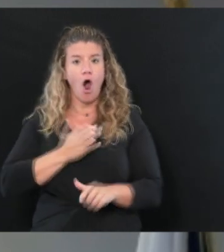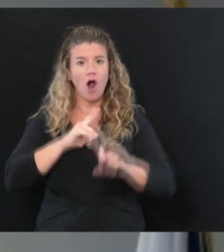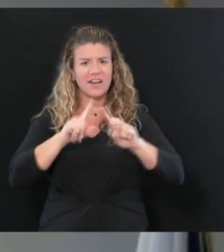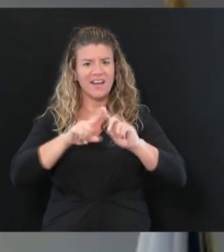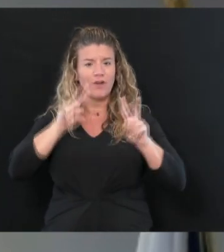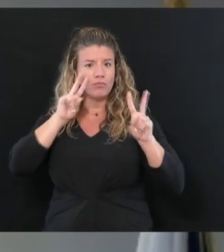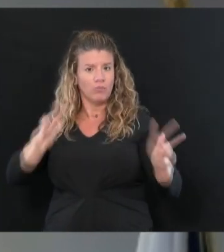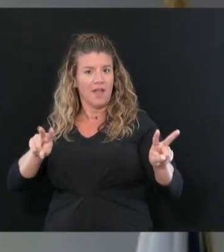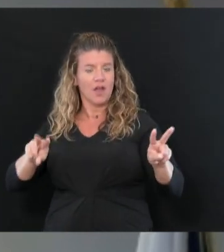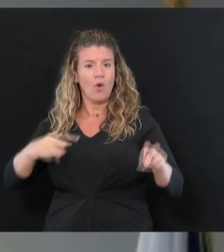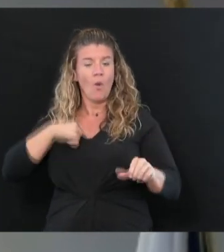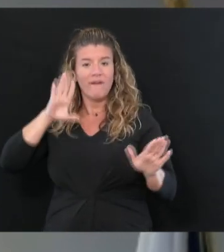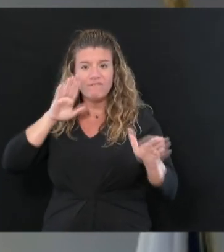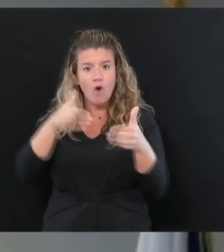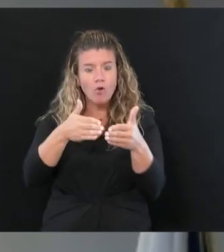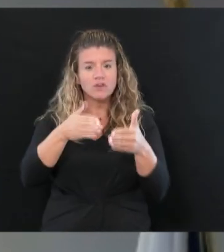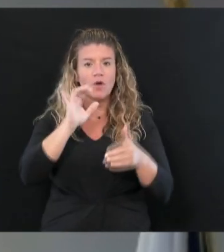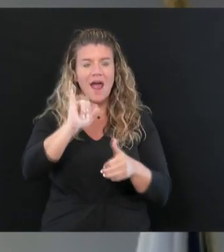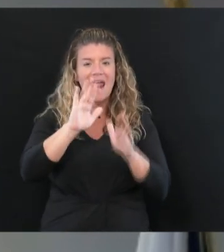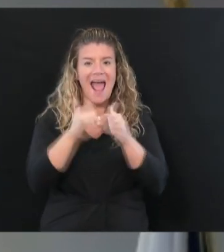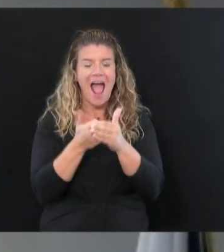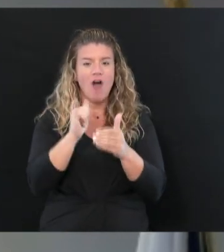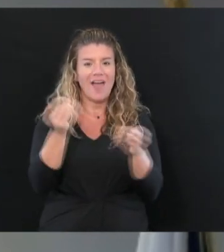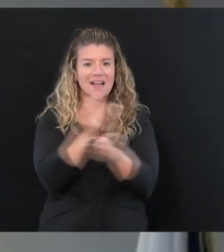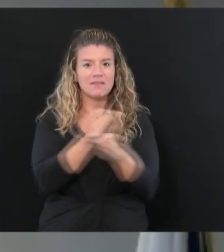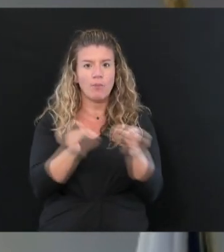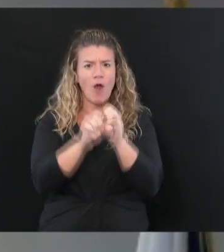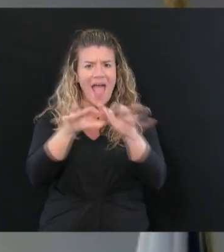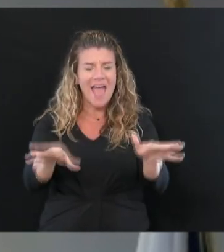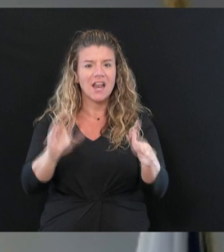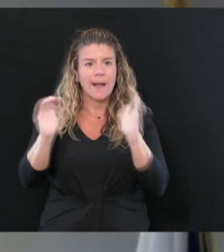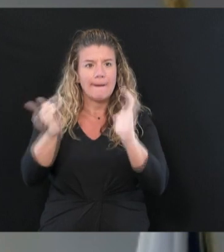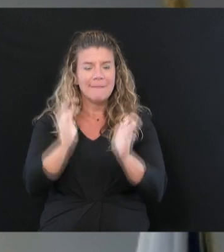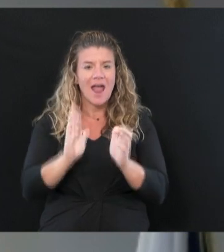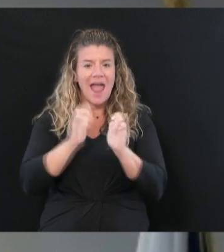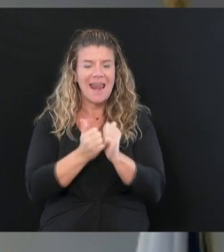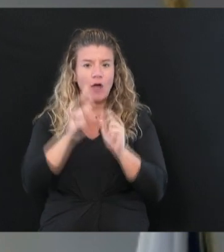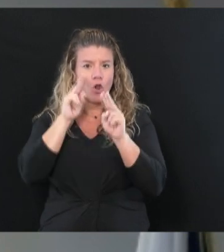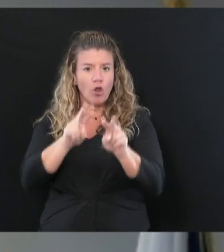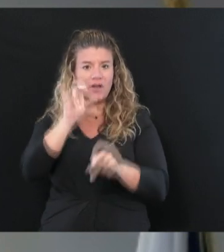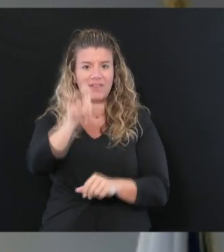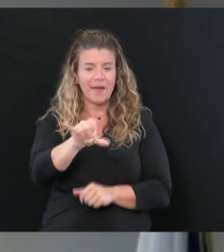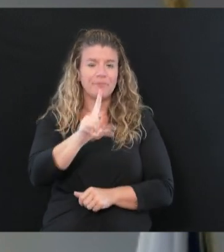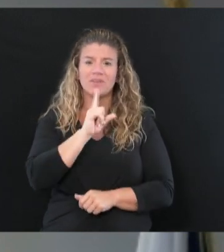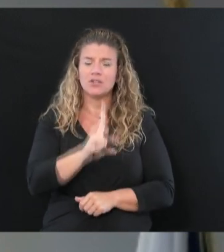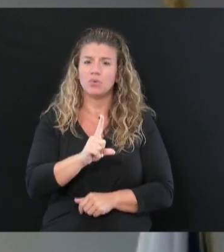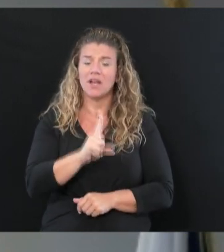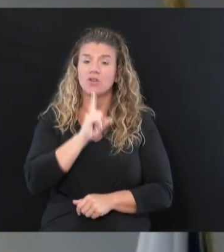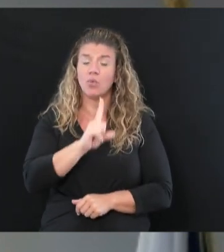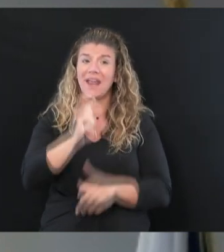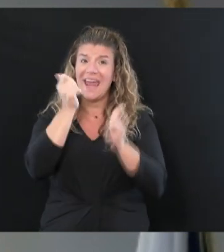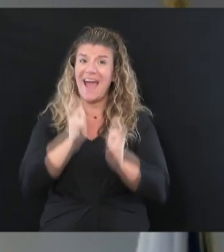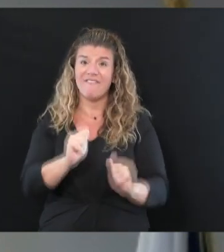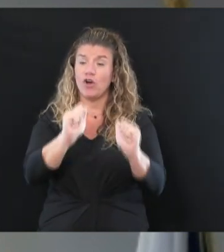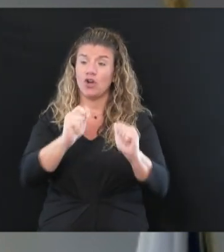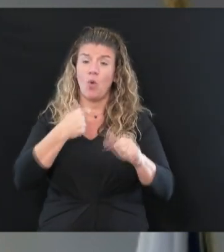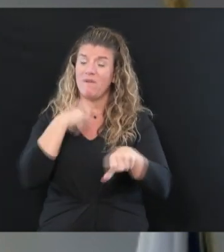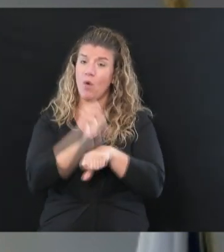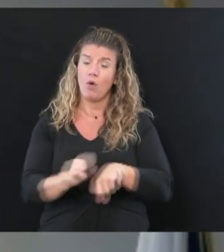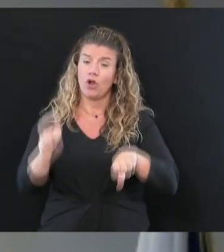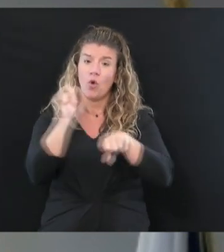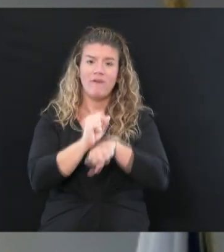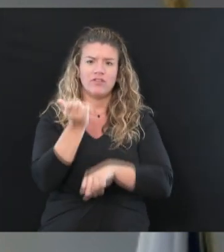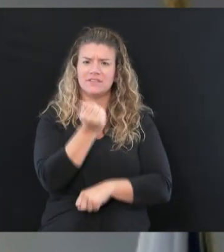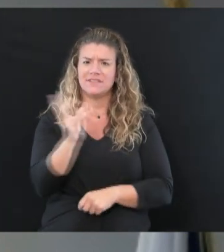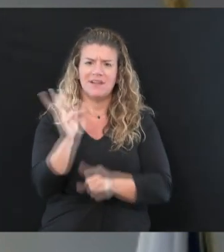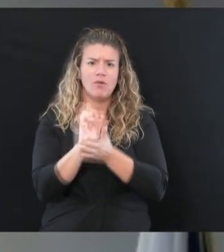focused on what that spread should be and how we should look at that spread. So it's really an effort that's been going on for several weeks